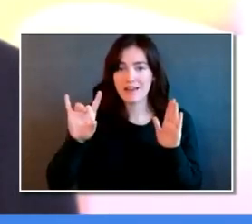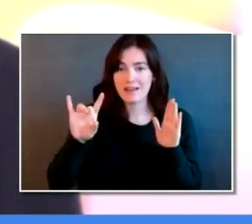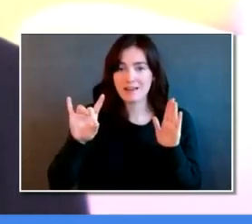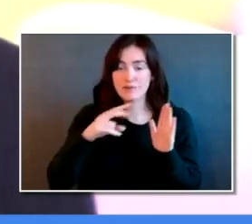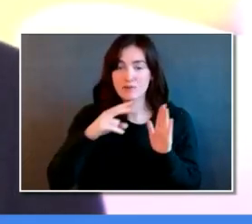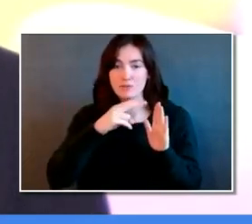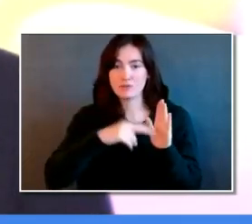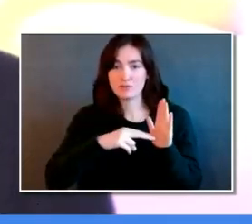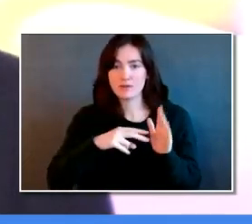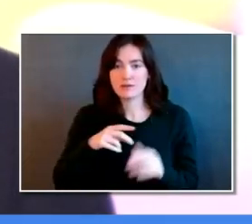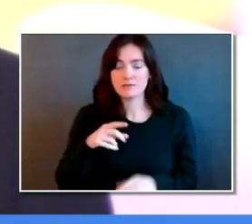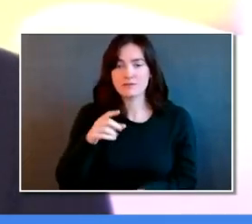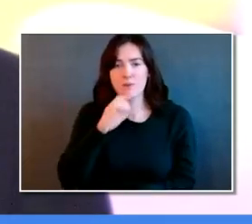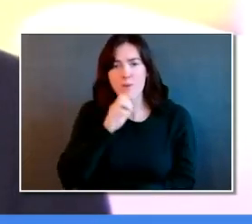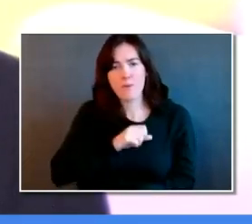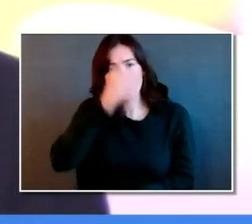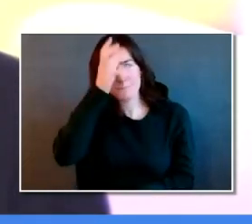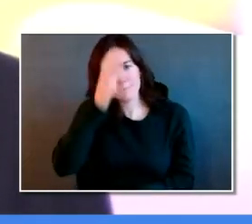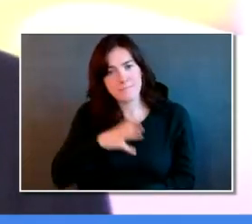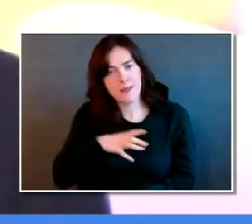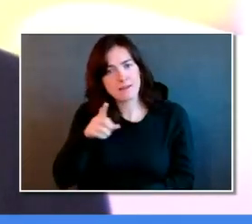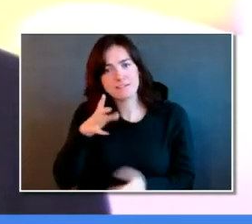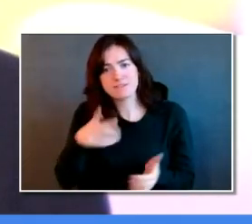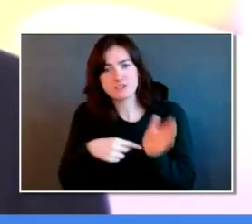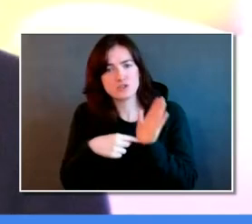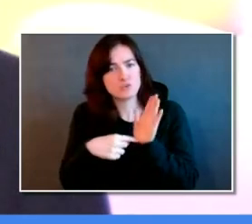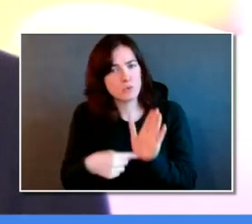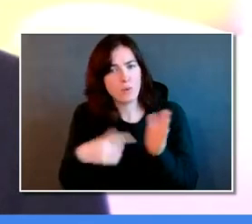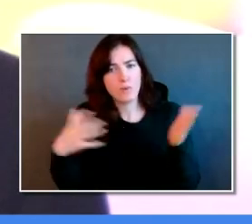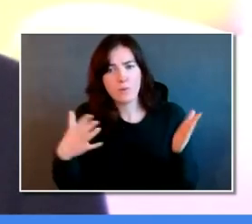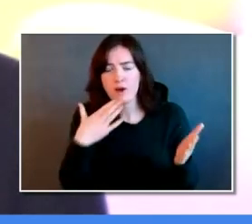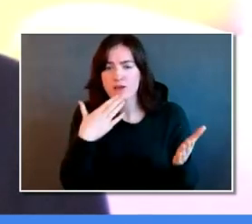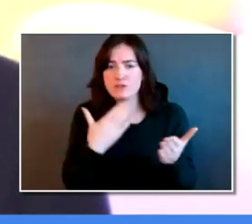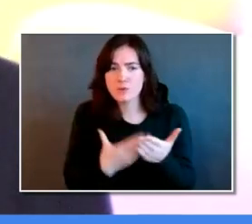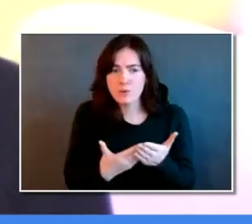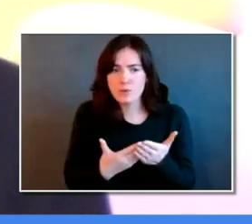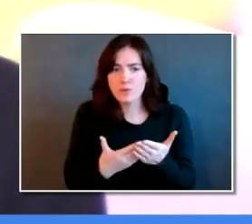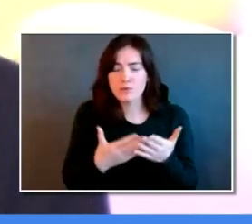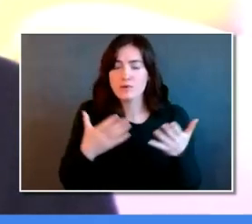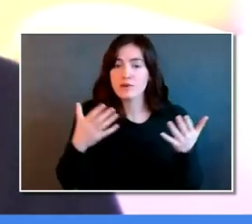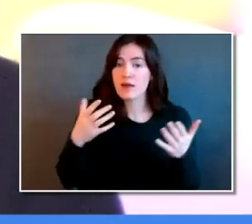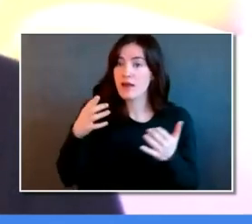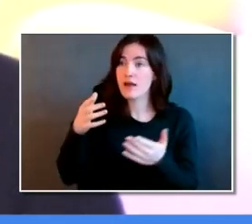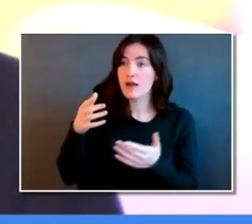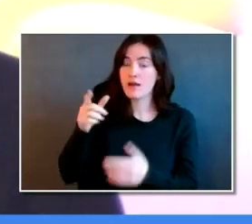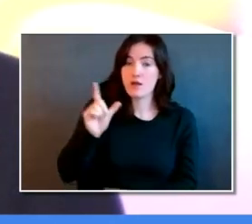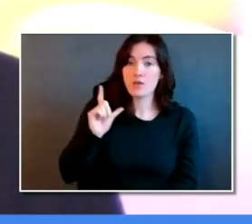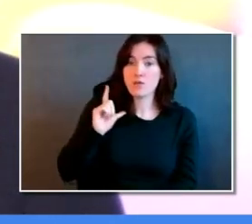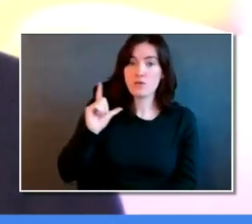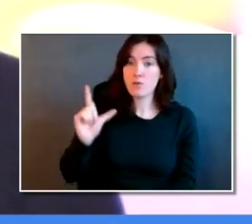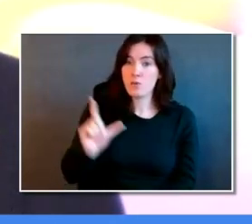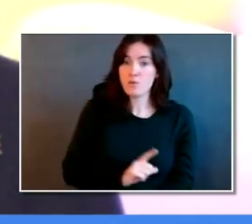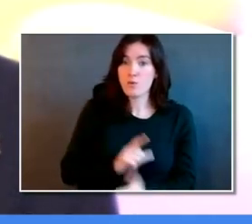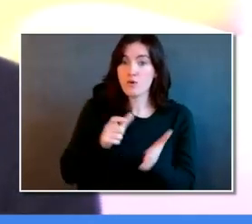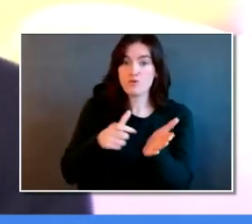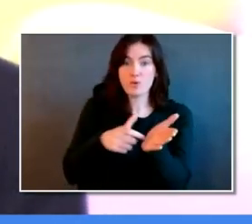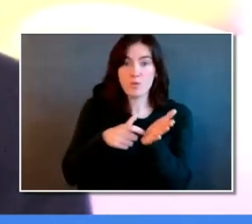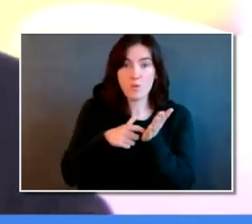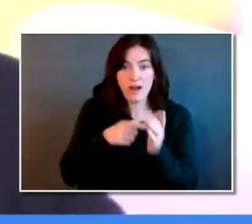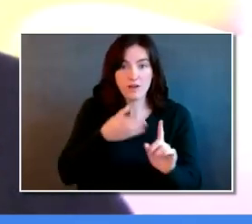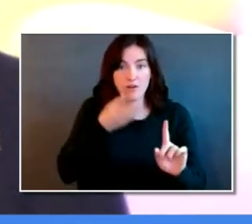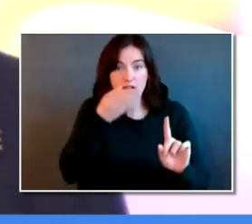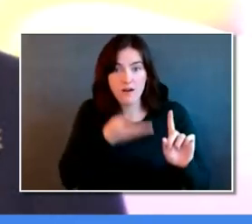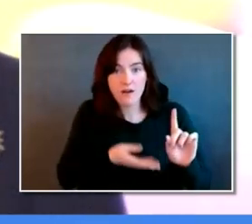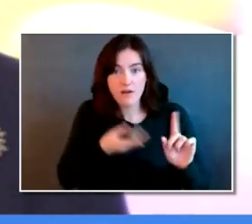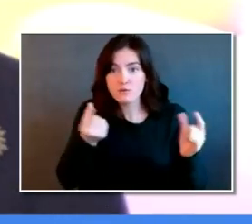O man, what is good. And what doth the Lord require of thee, but to do